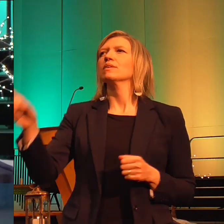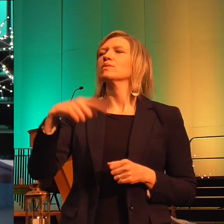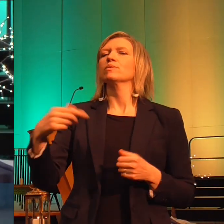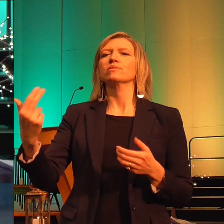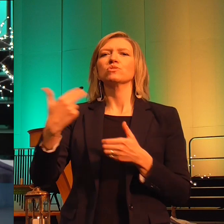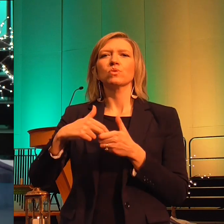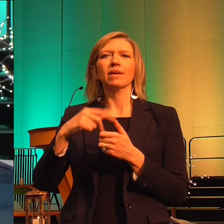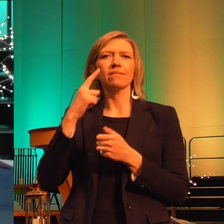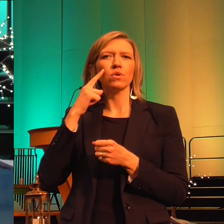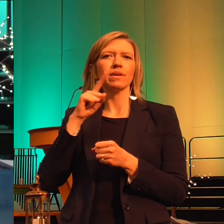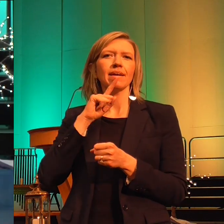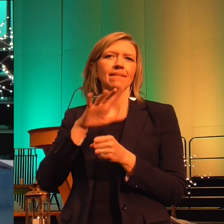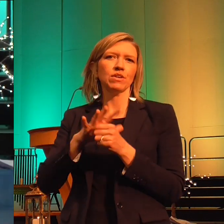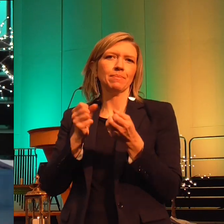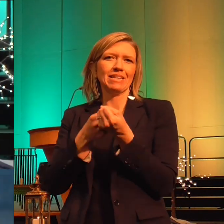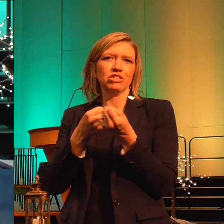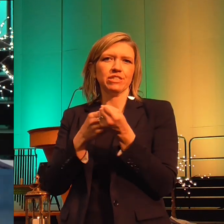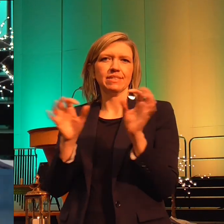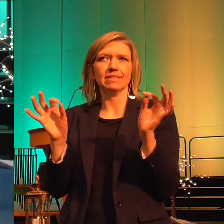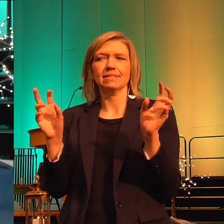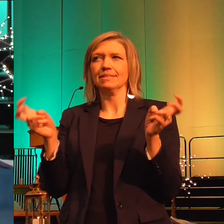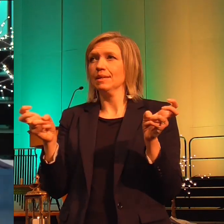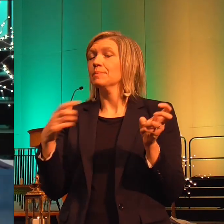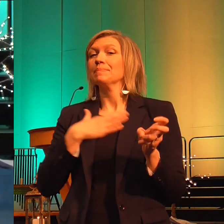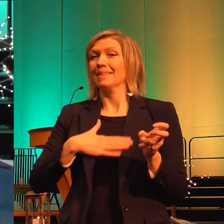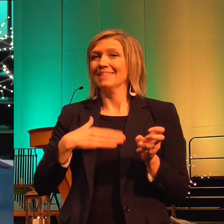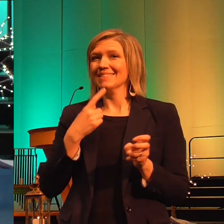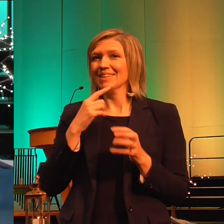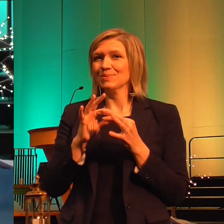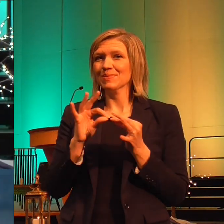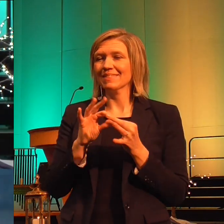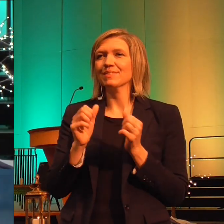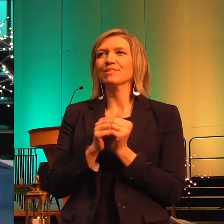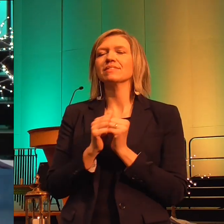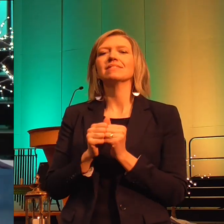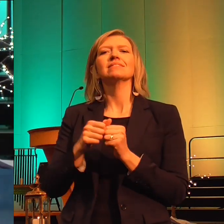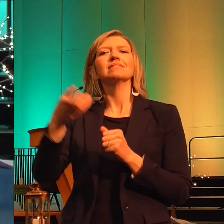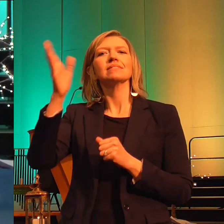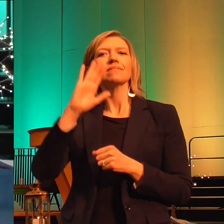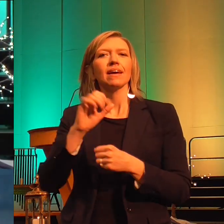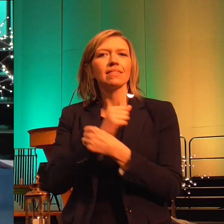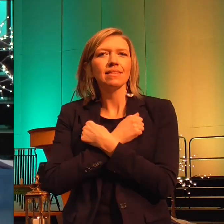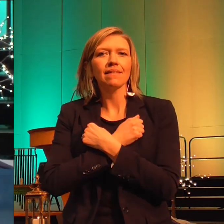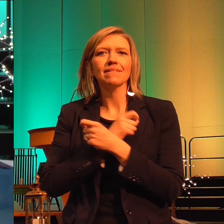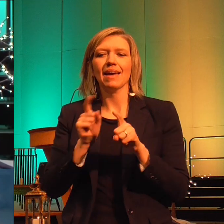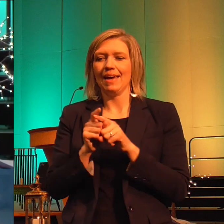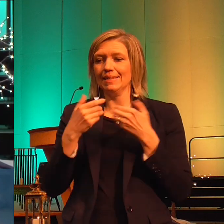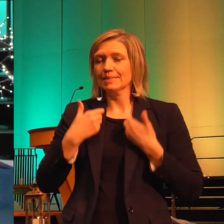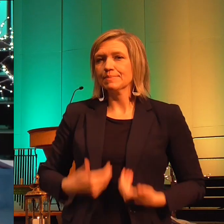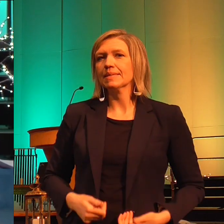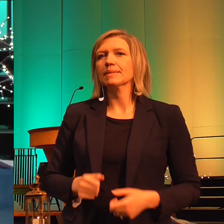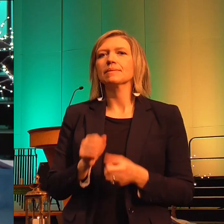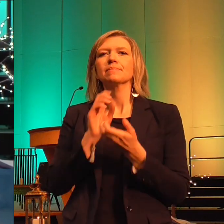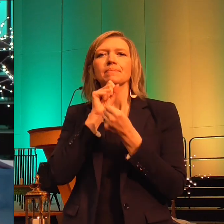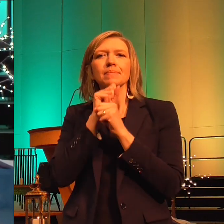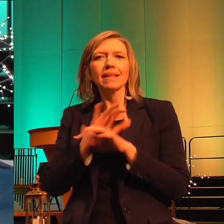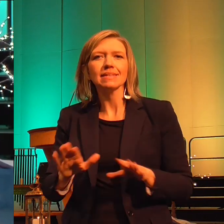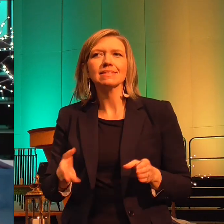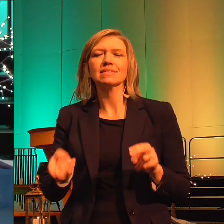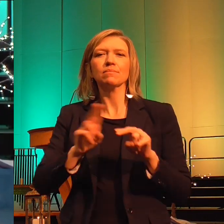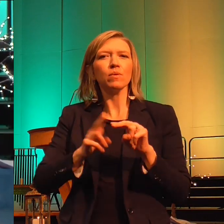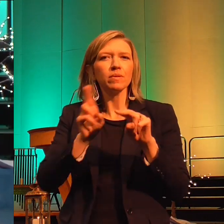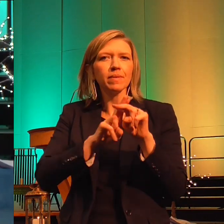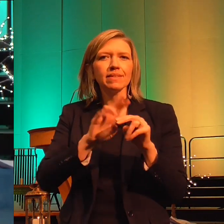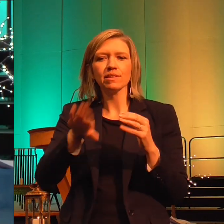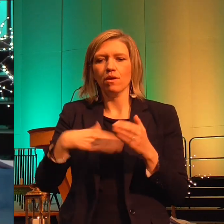our affirmation. So please say with me, divine love as me blesses and multiplies all that I